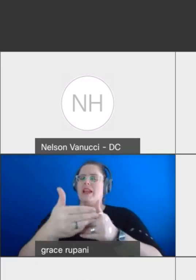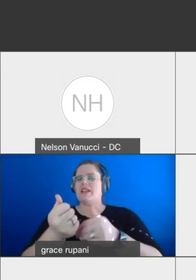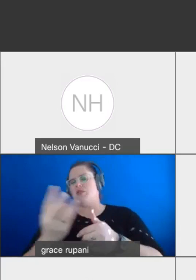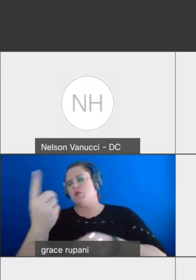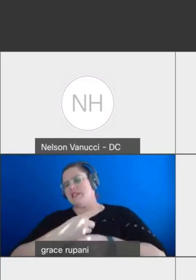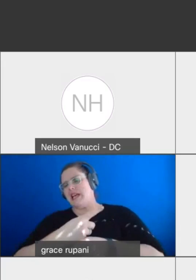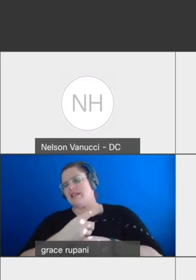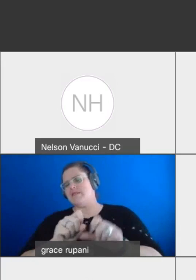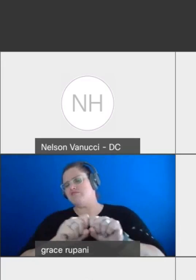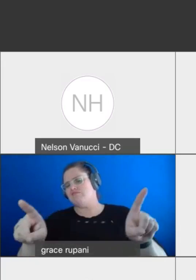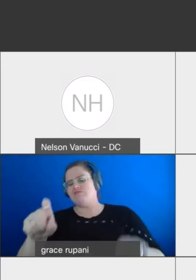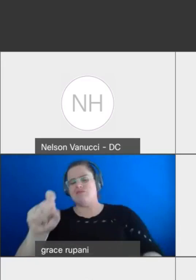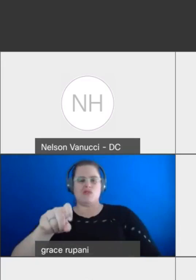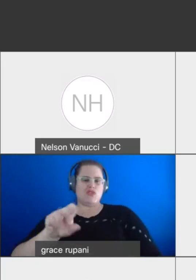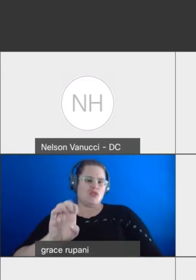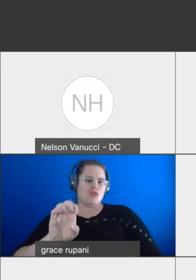report all of that